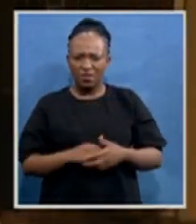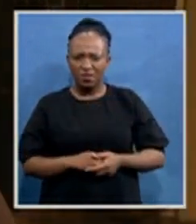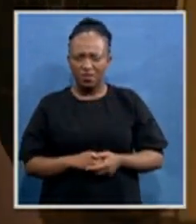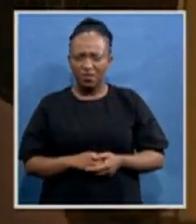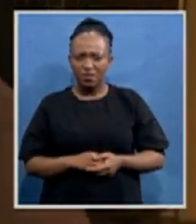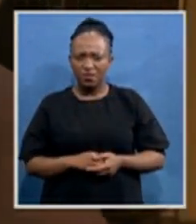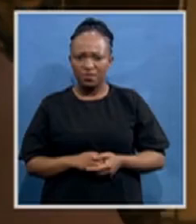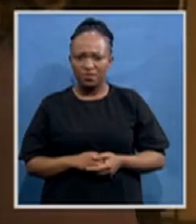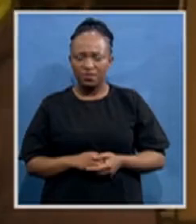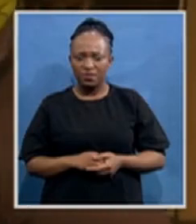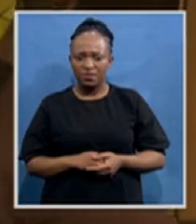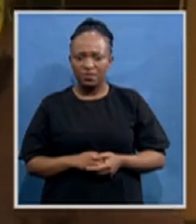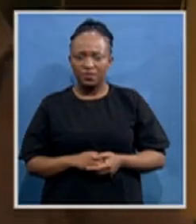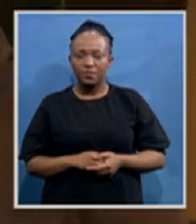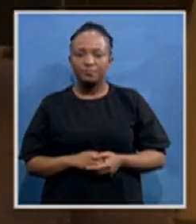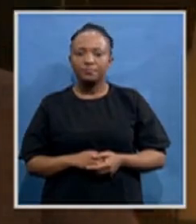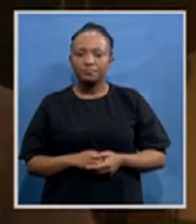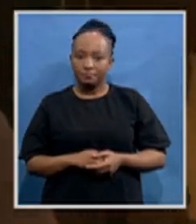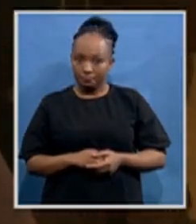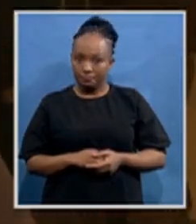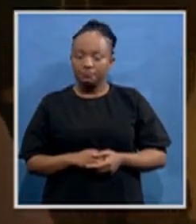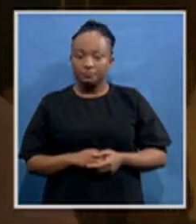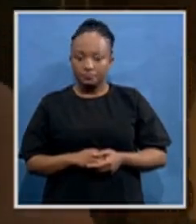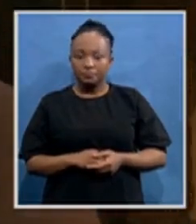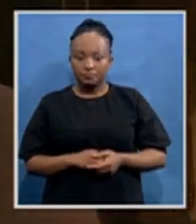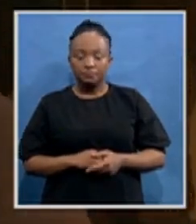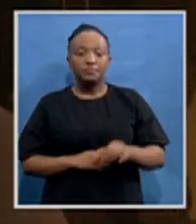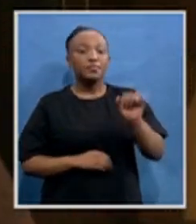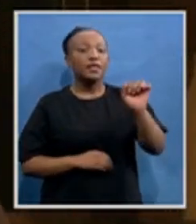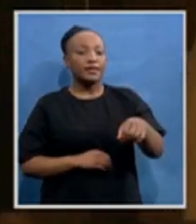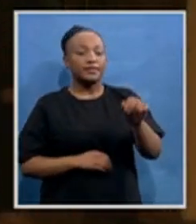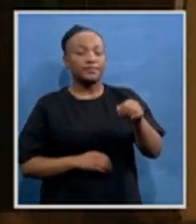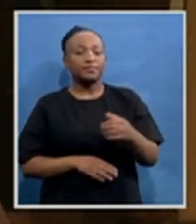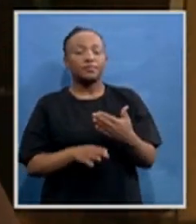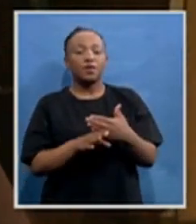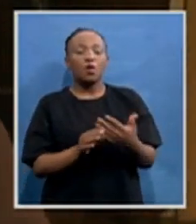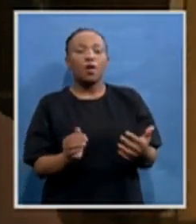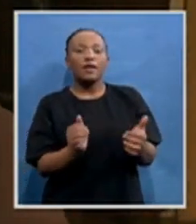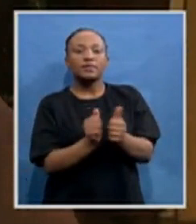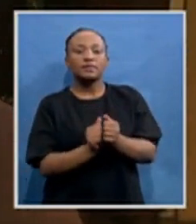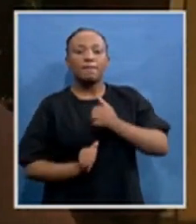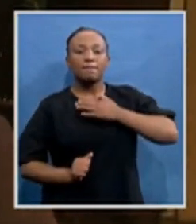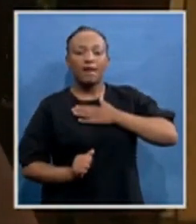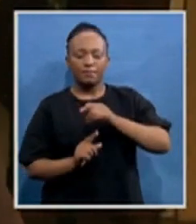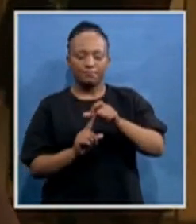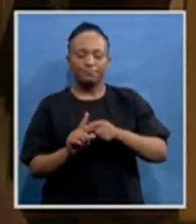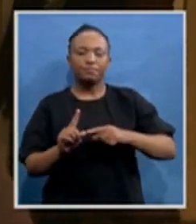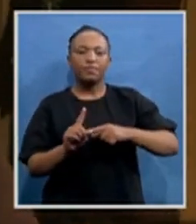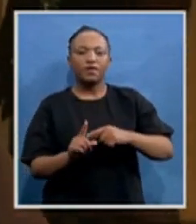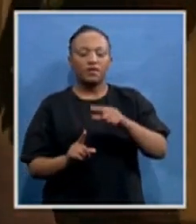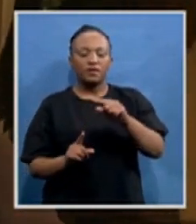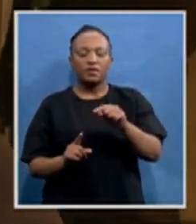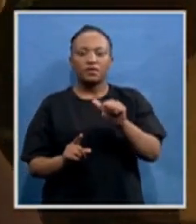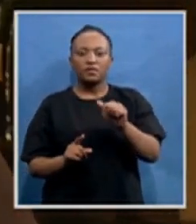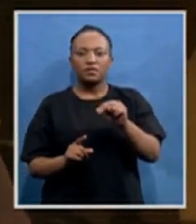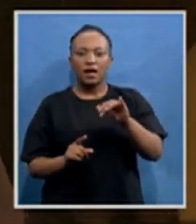Absolutely, yes. Actually, my colleague Tanya Krause spent quite some time this morning in the classrooms here speaking